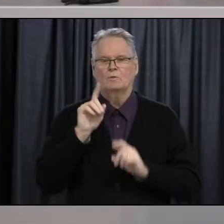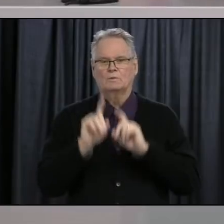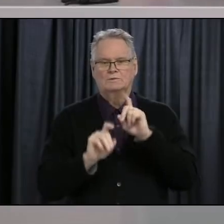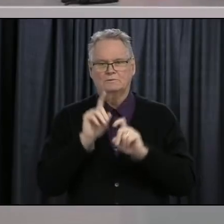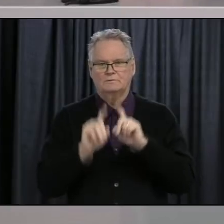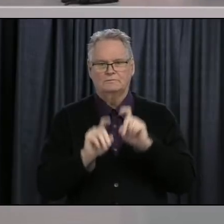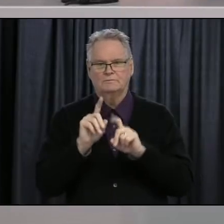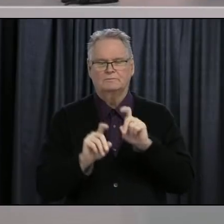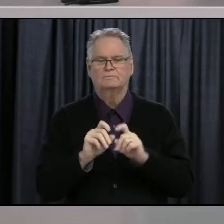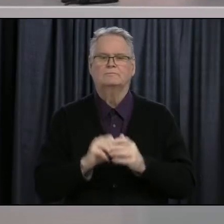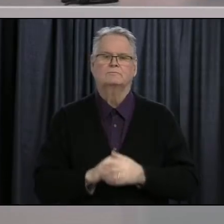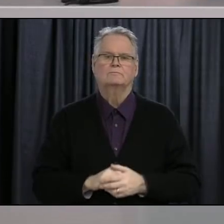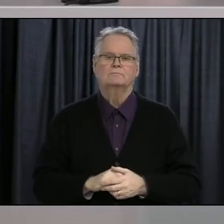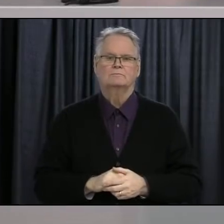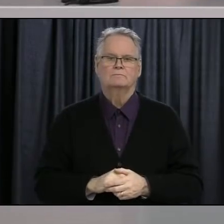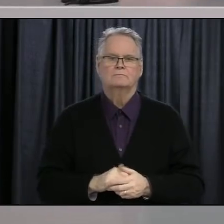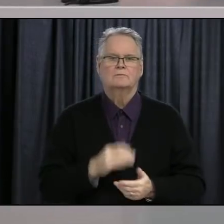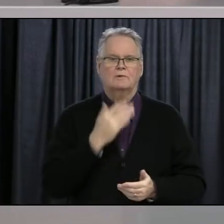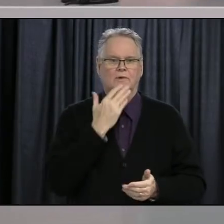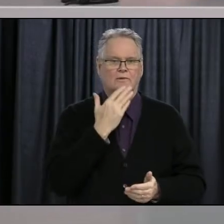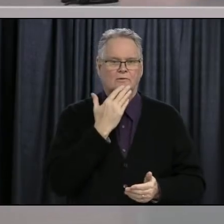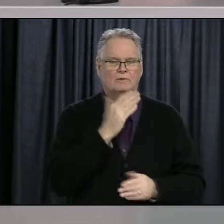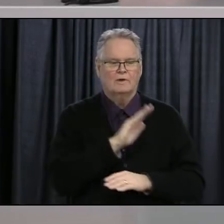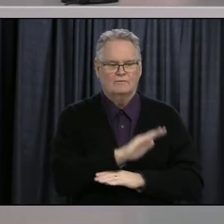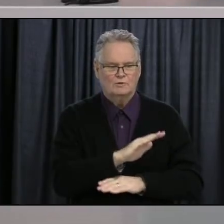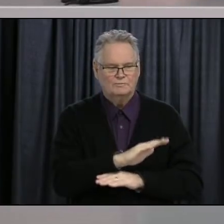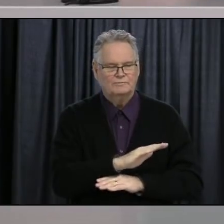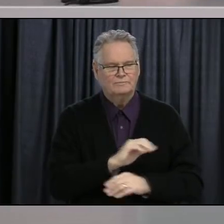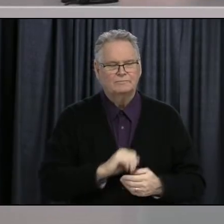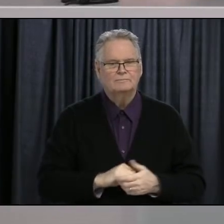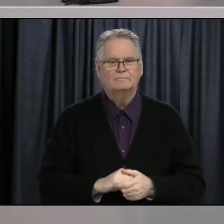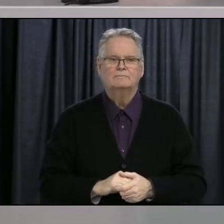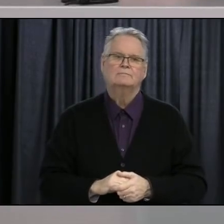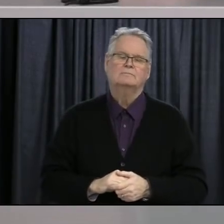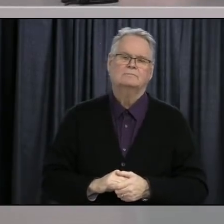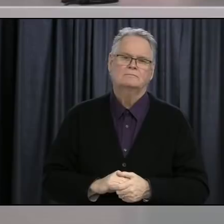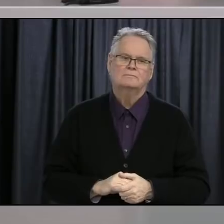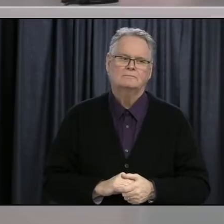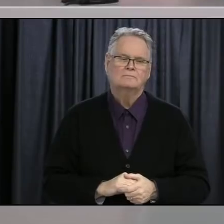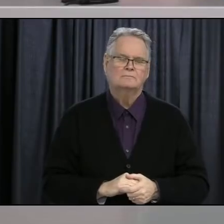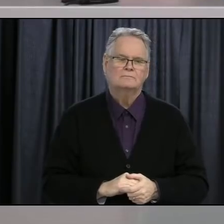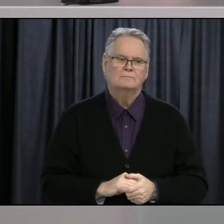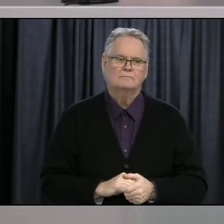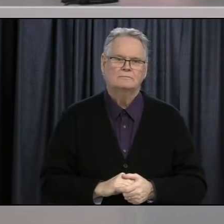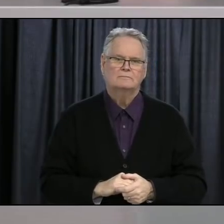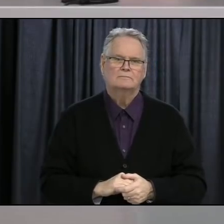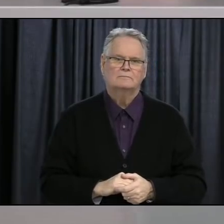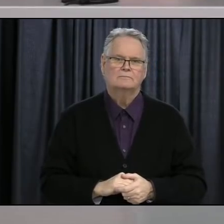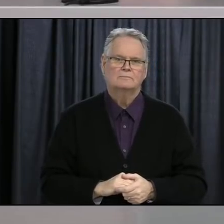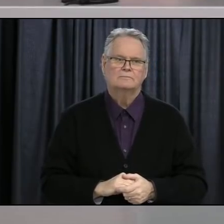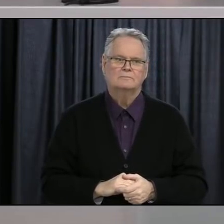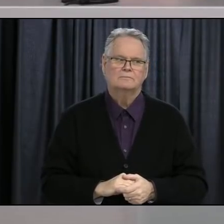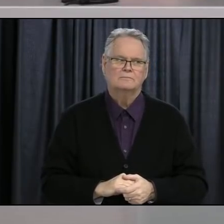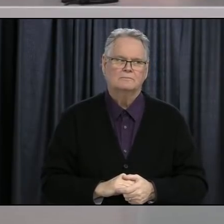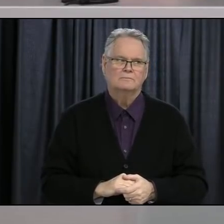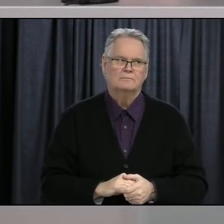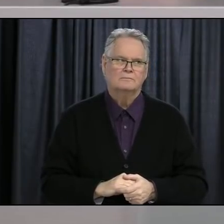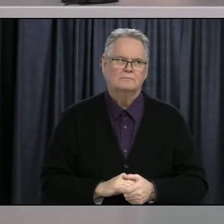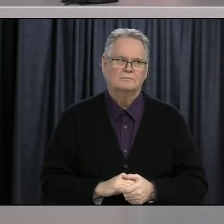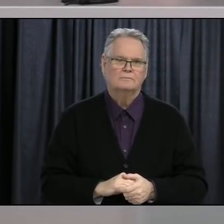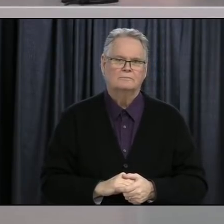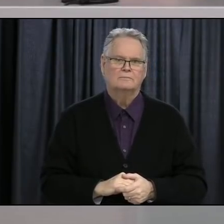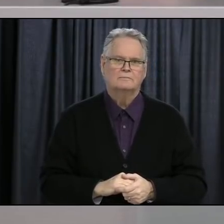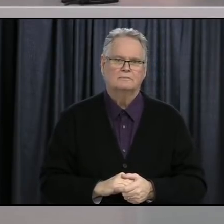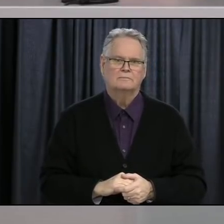Thank you and good afternoon. I have a person who left a message on the business helpline